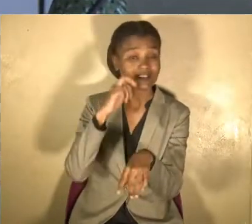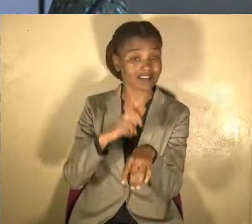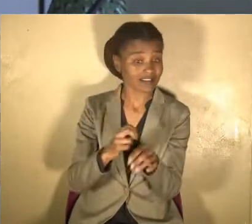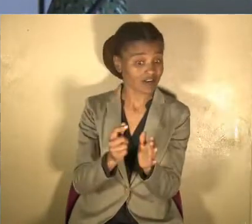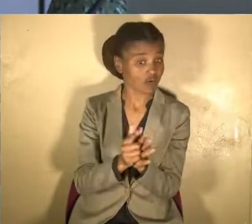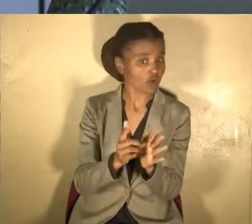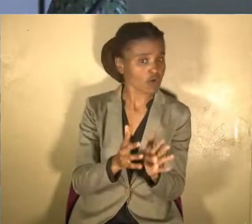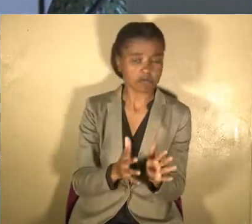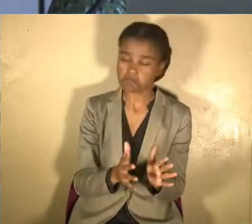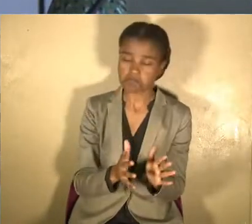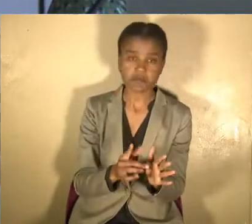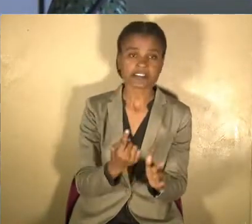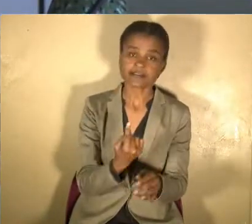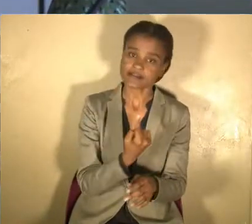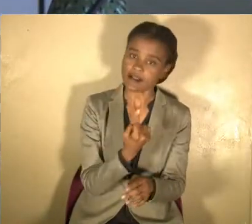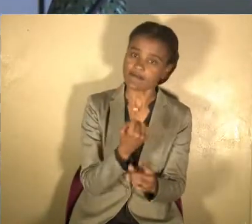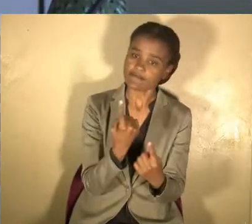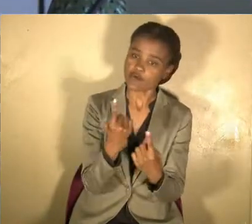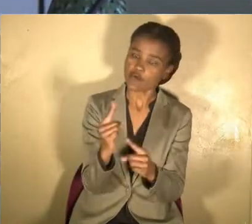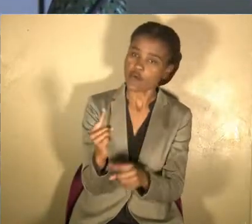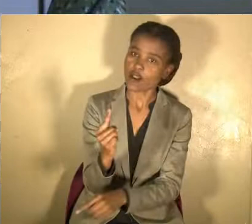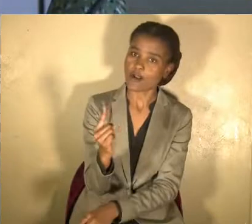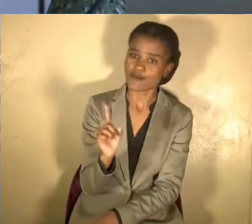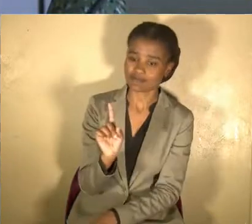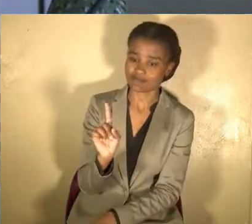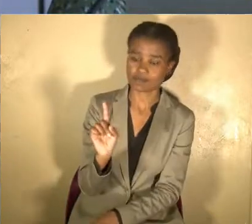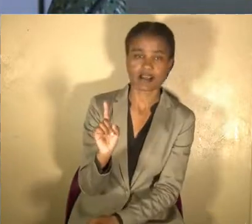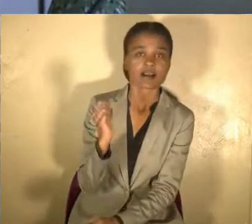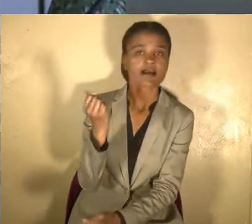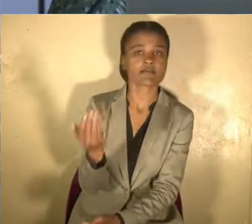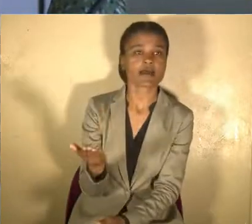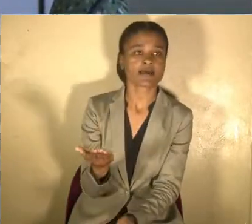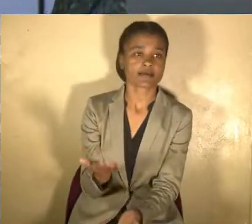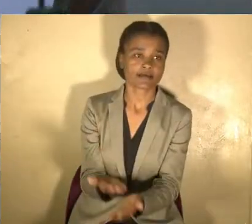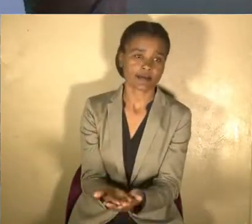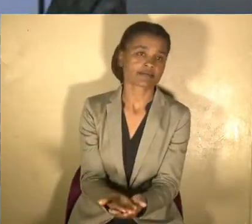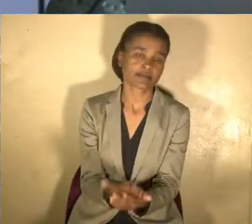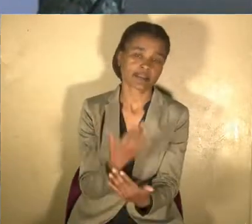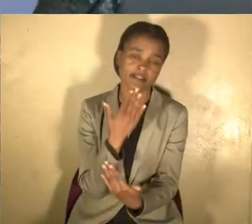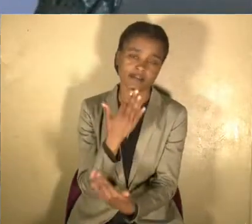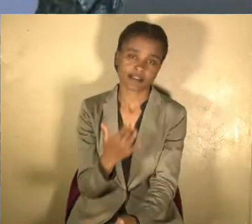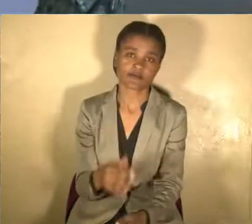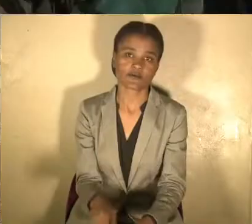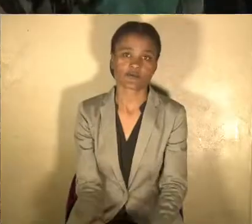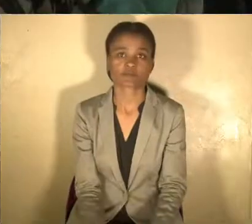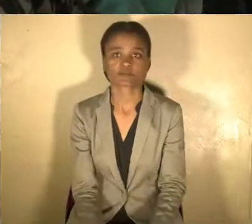there and represent yourself to make an application for guardianship. Thank you very much.